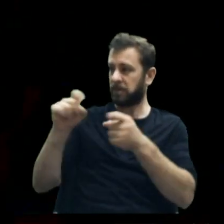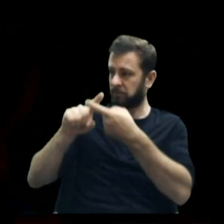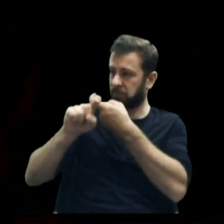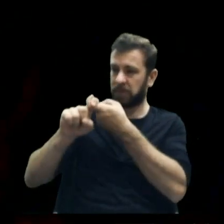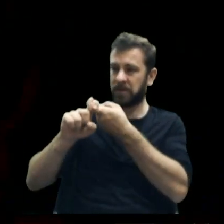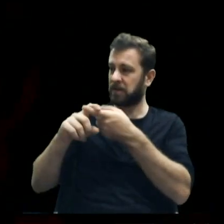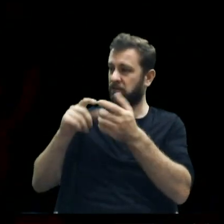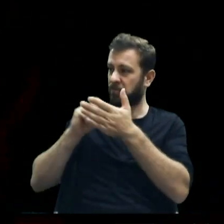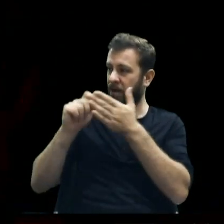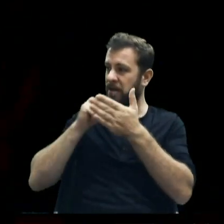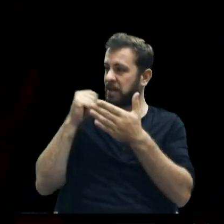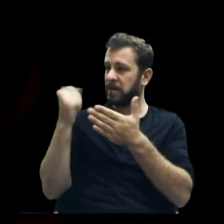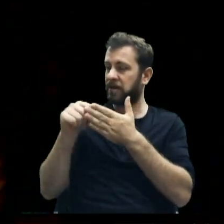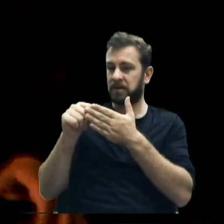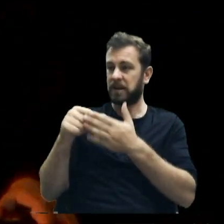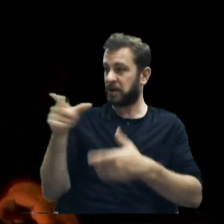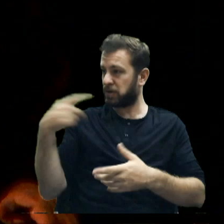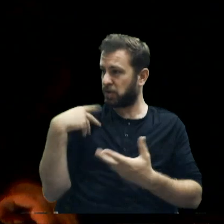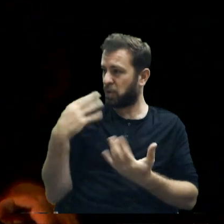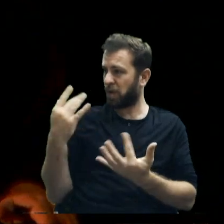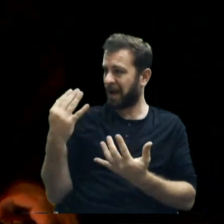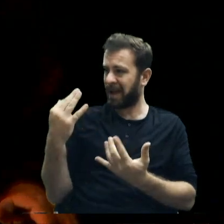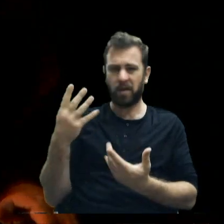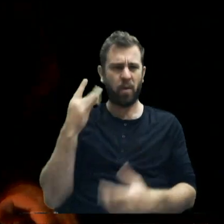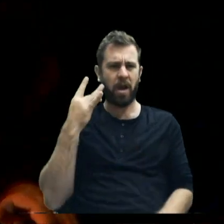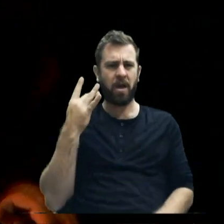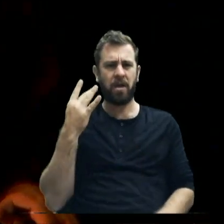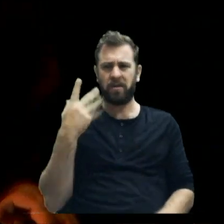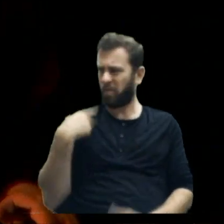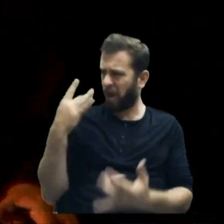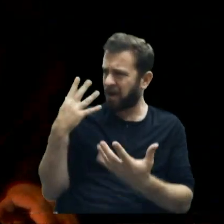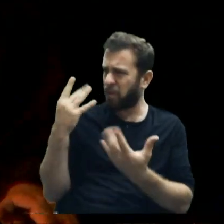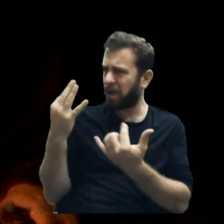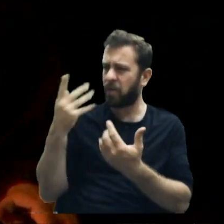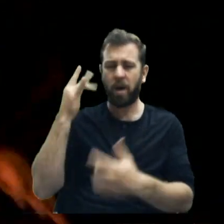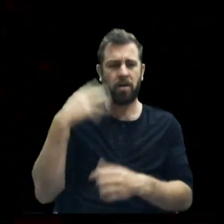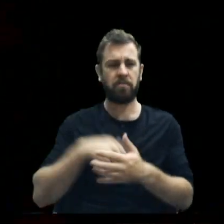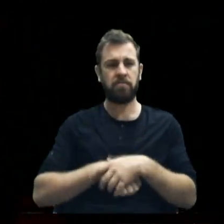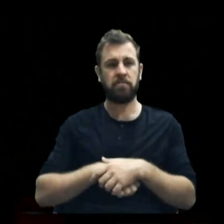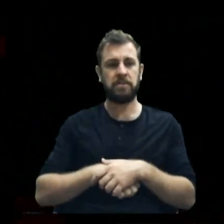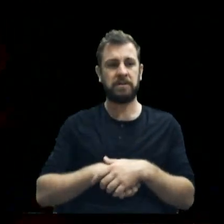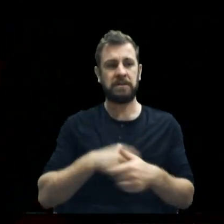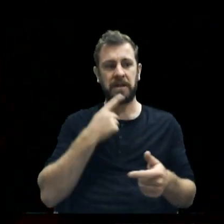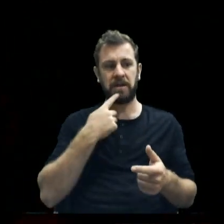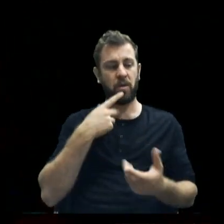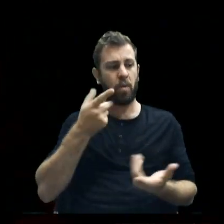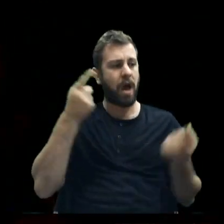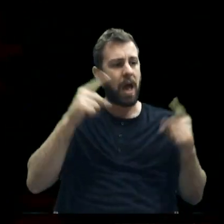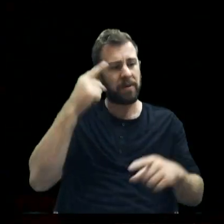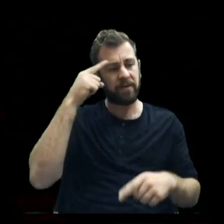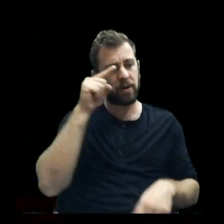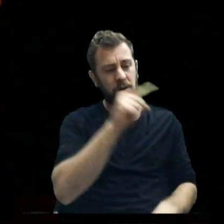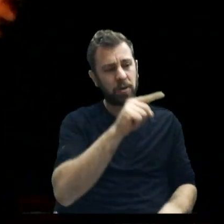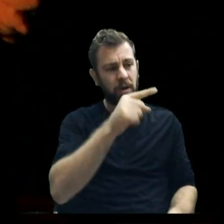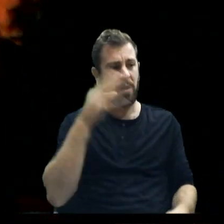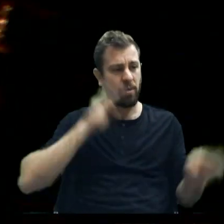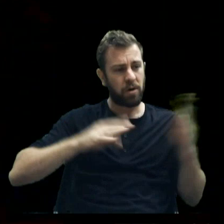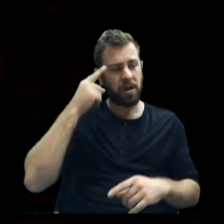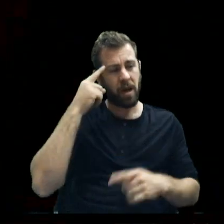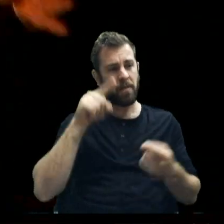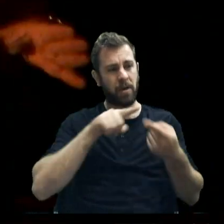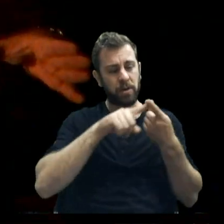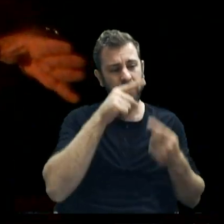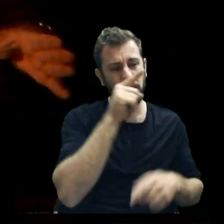hesitate. What is the hesitation? He says, what will happen to you? I'm worried about you.